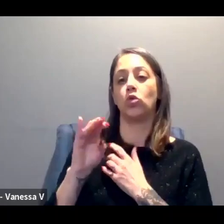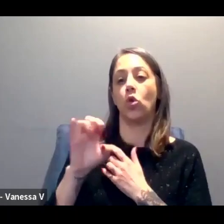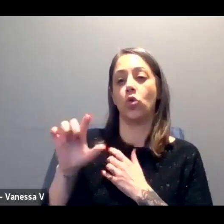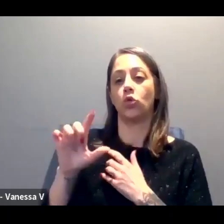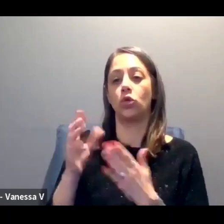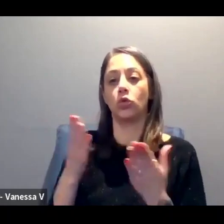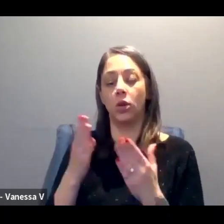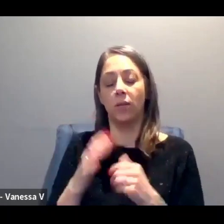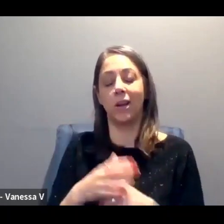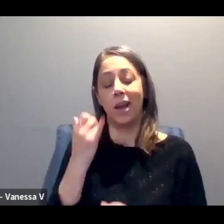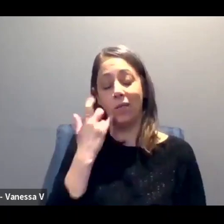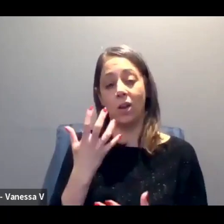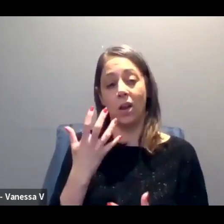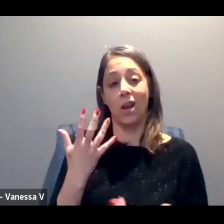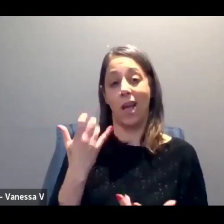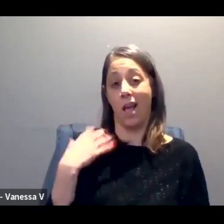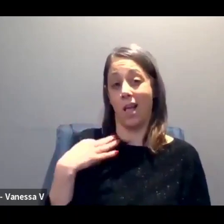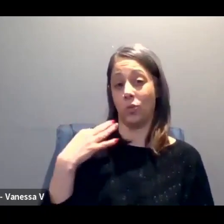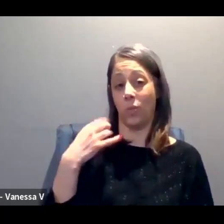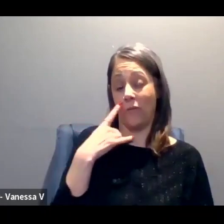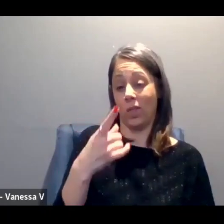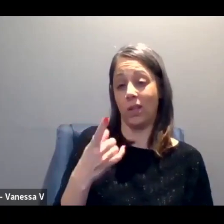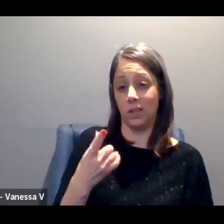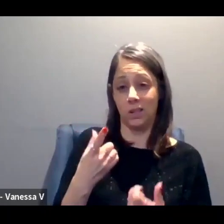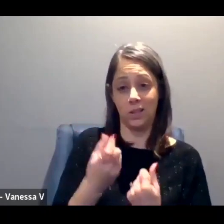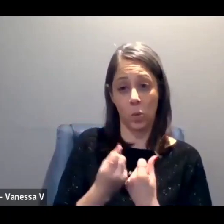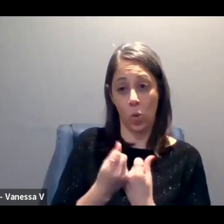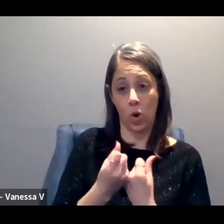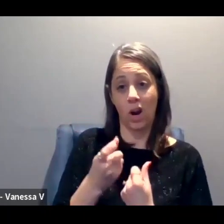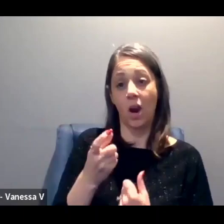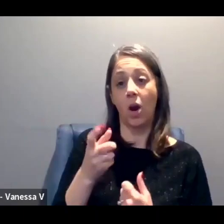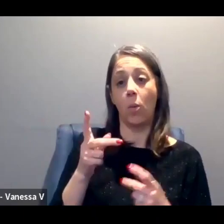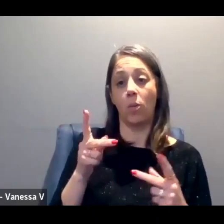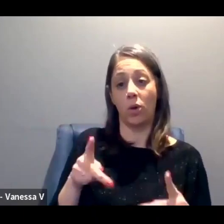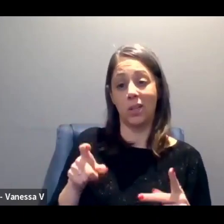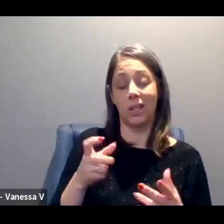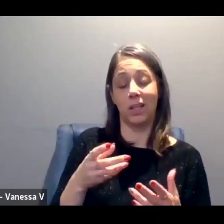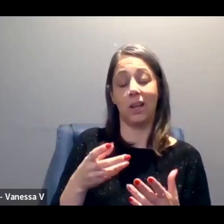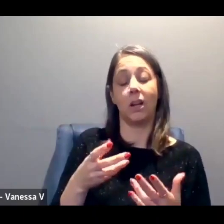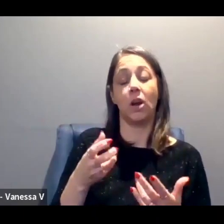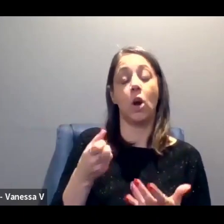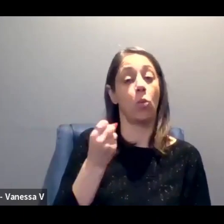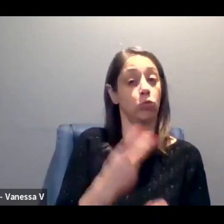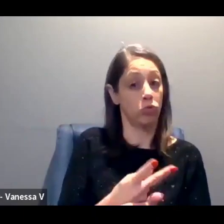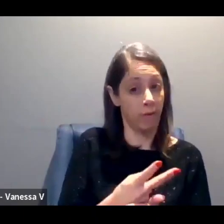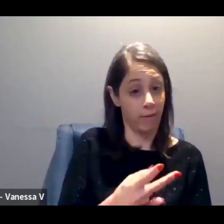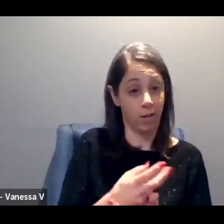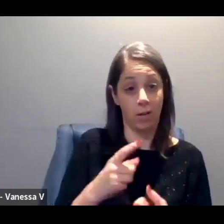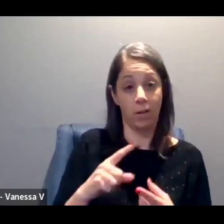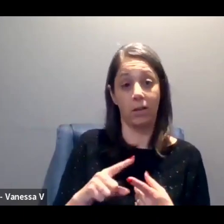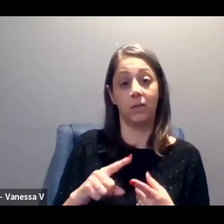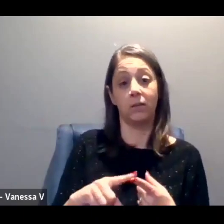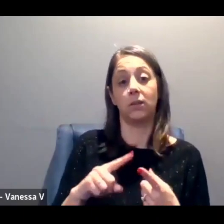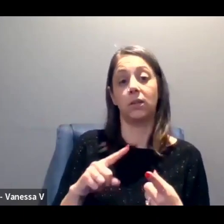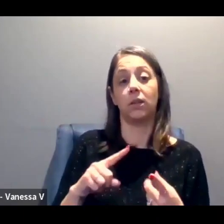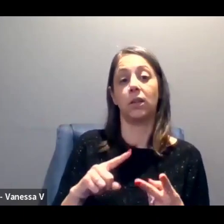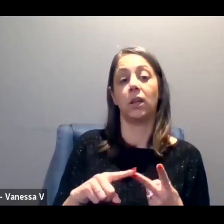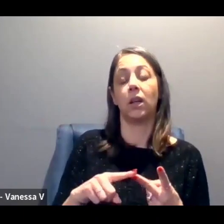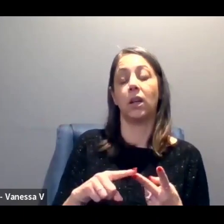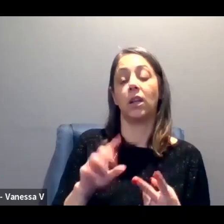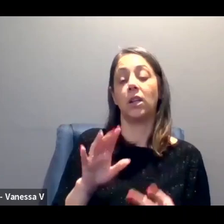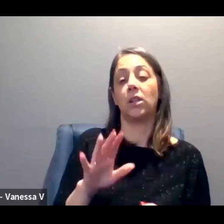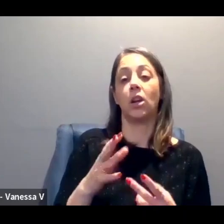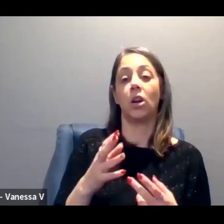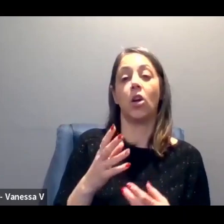this type of housing support, a person must have the county approval for the residence. So the resident agency